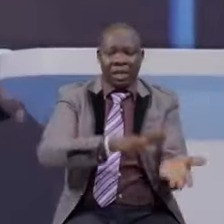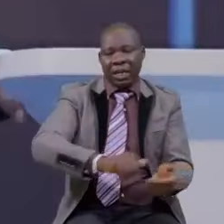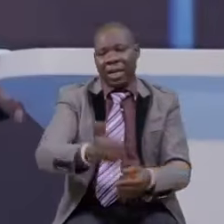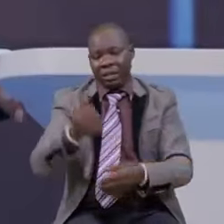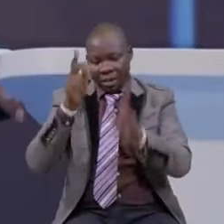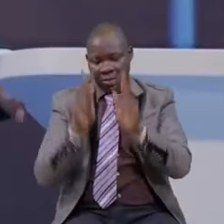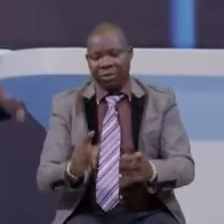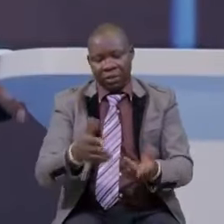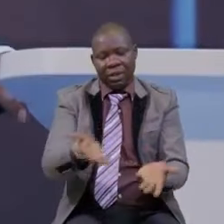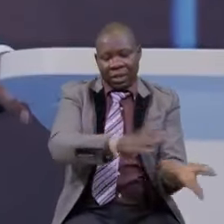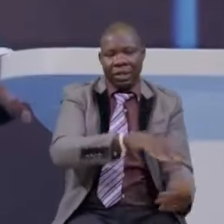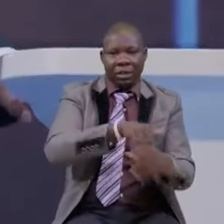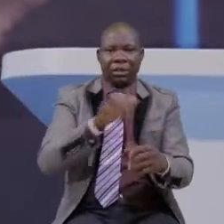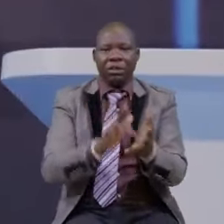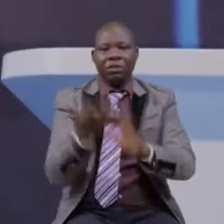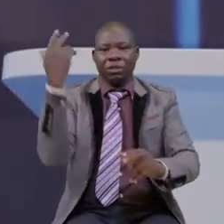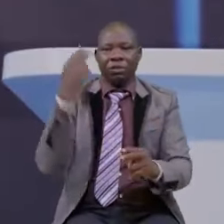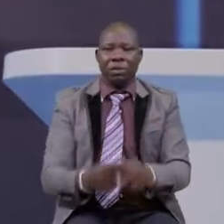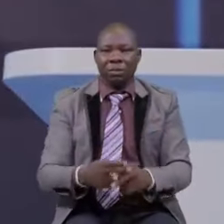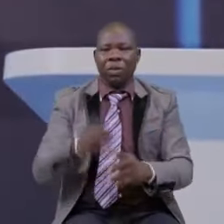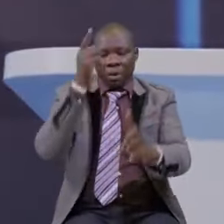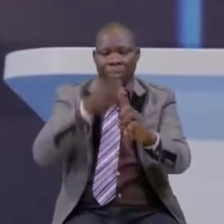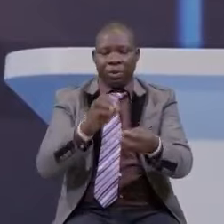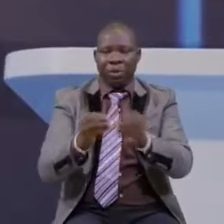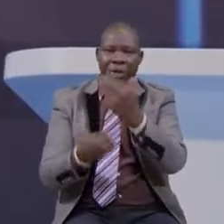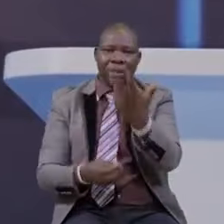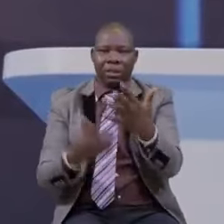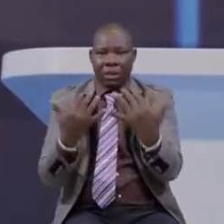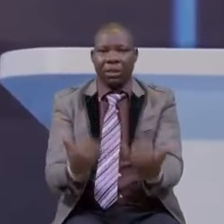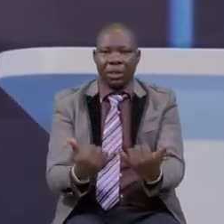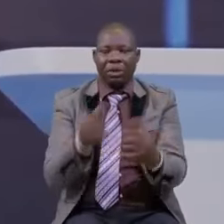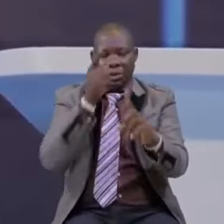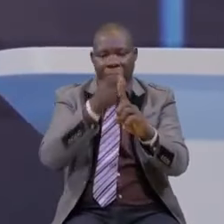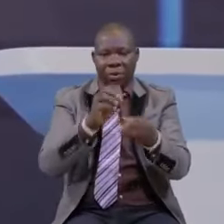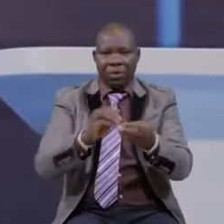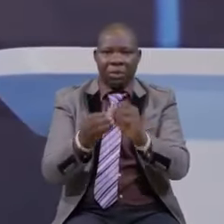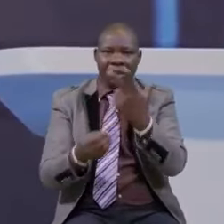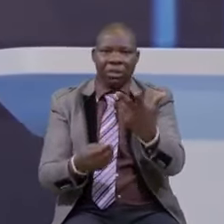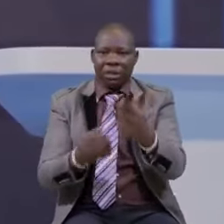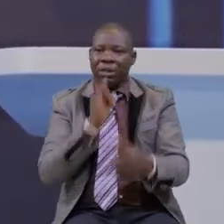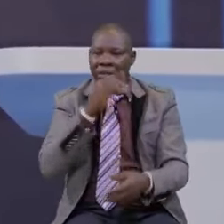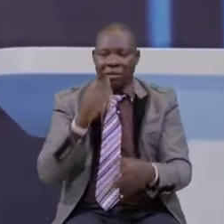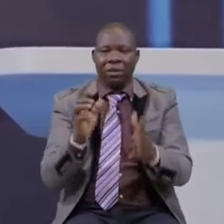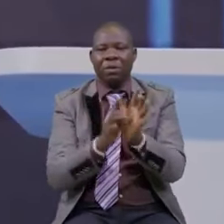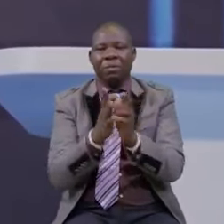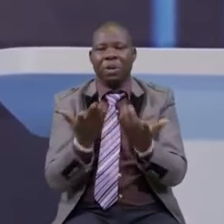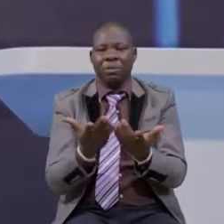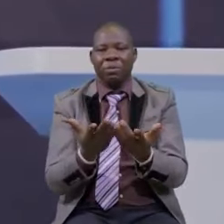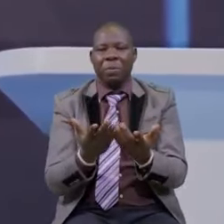death. We're coming to point number three now. Point number three is the Bible,